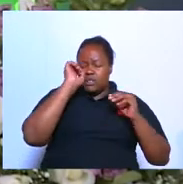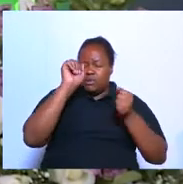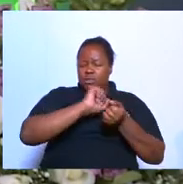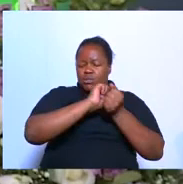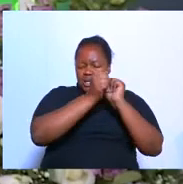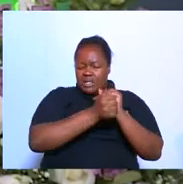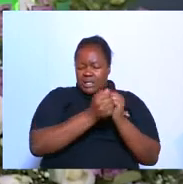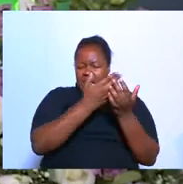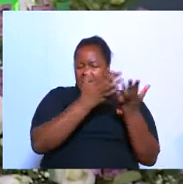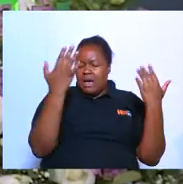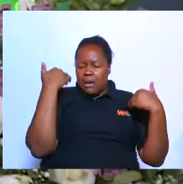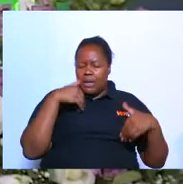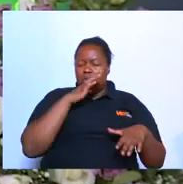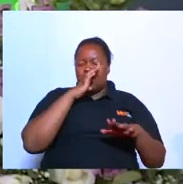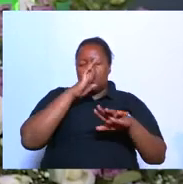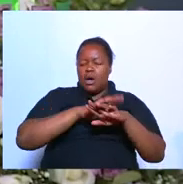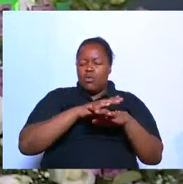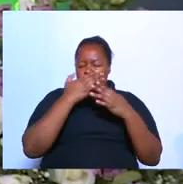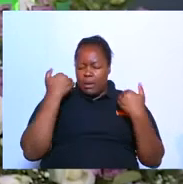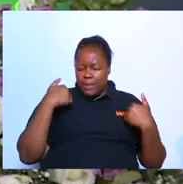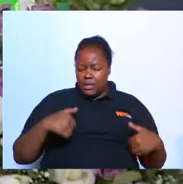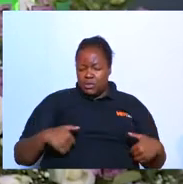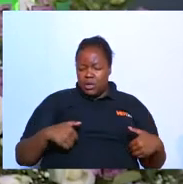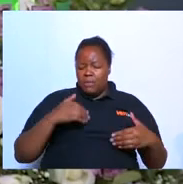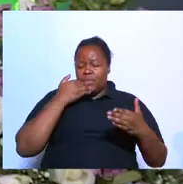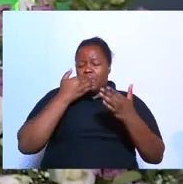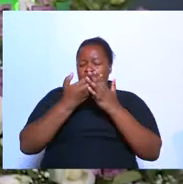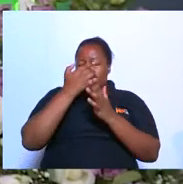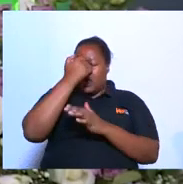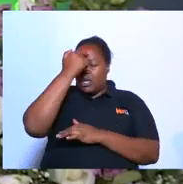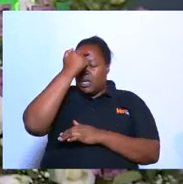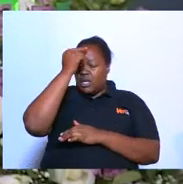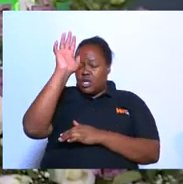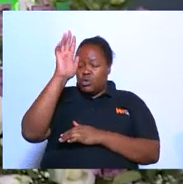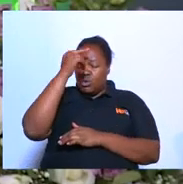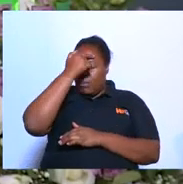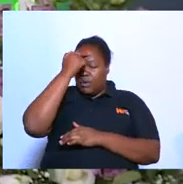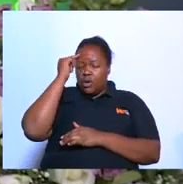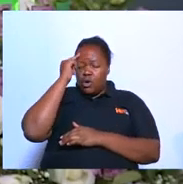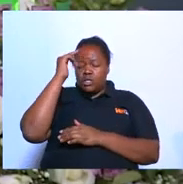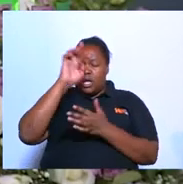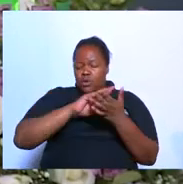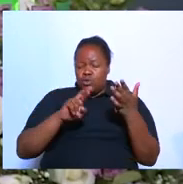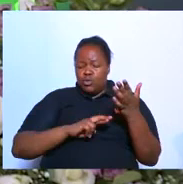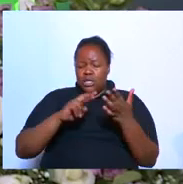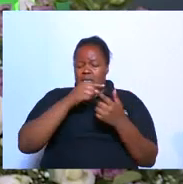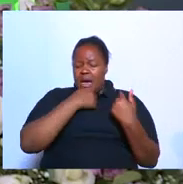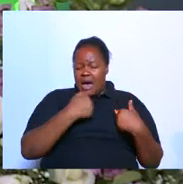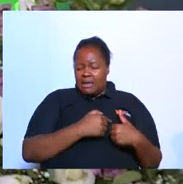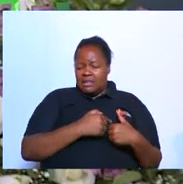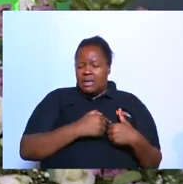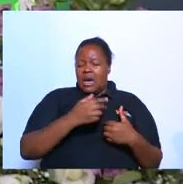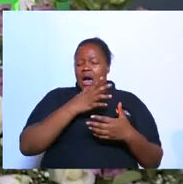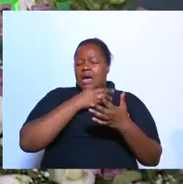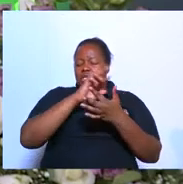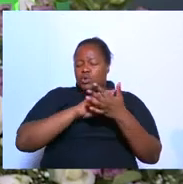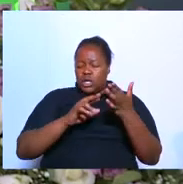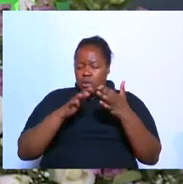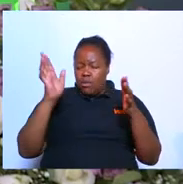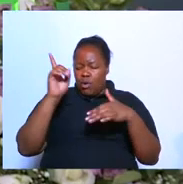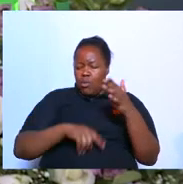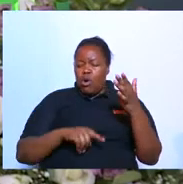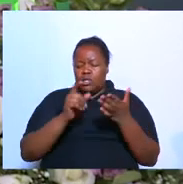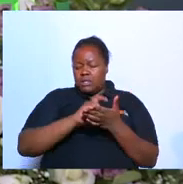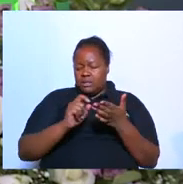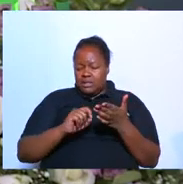to be a good person father we thank you because you read our hearts you read more than what they wrote here and we believe that